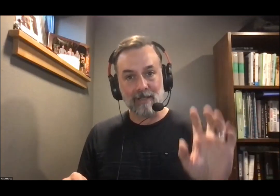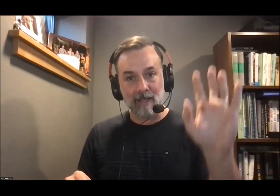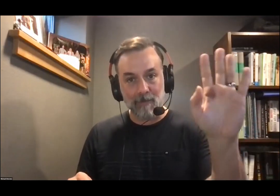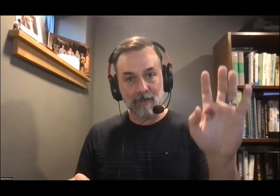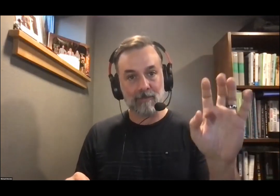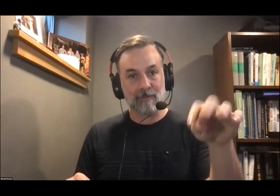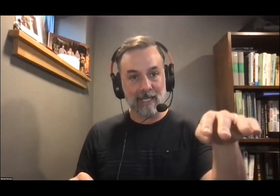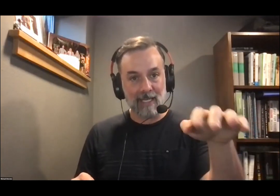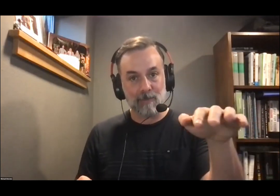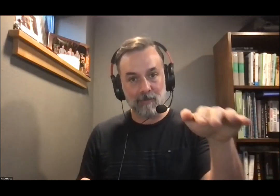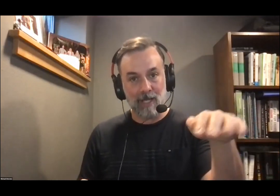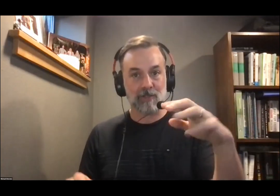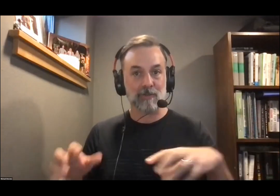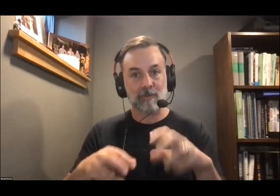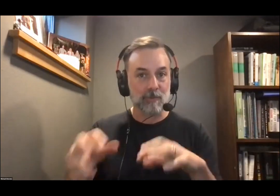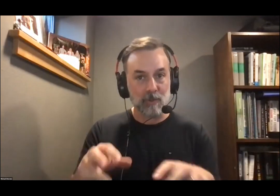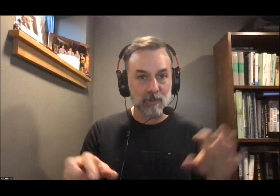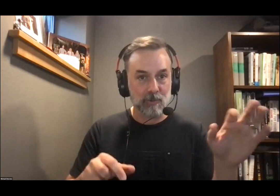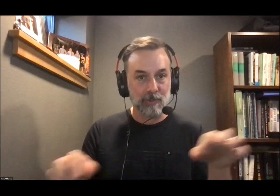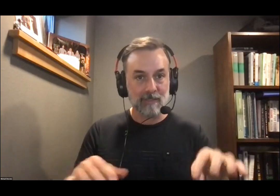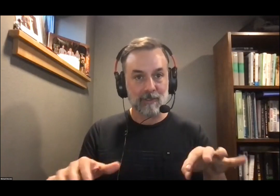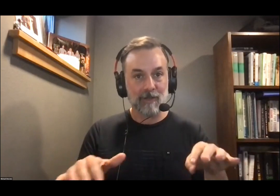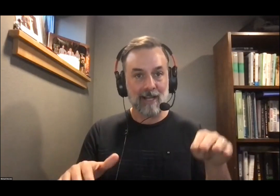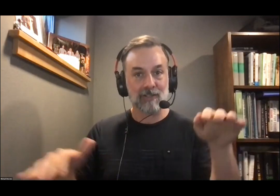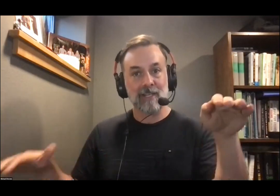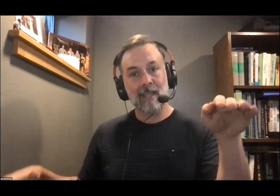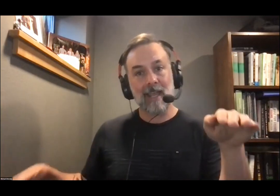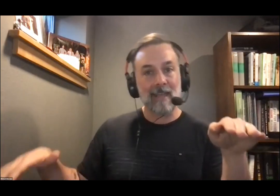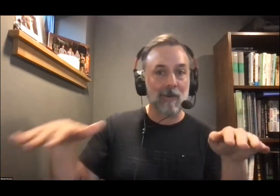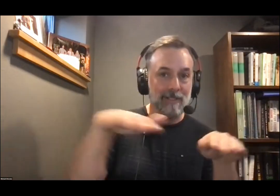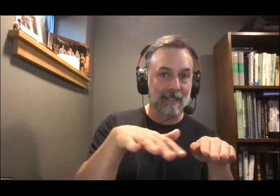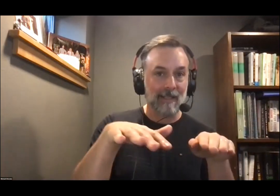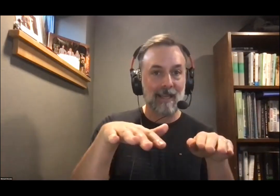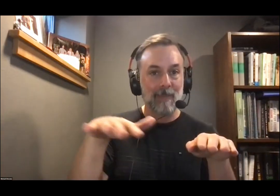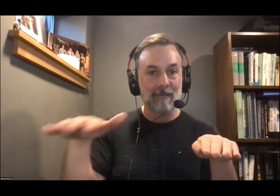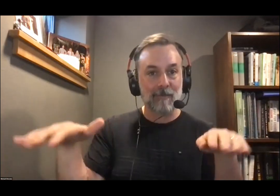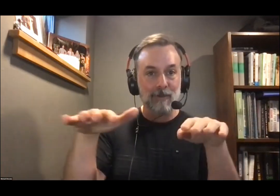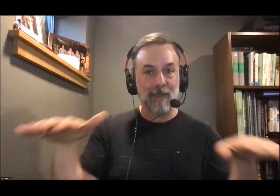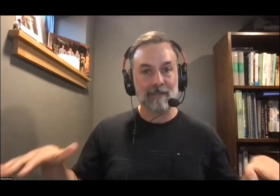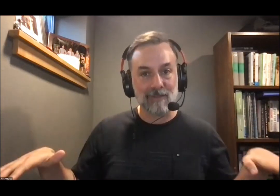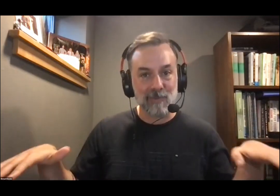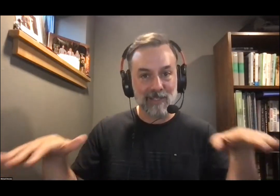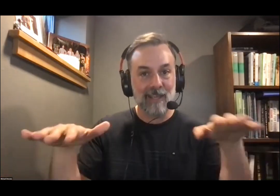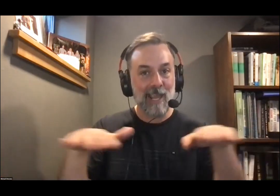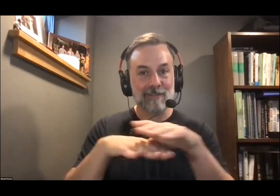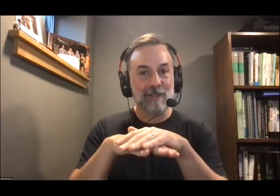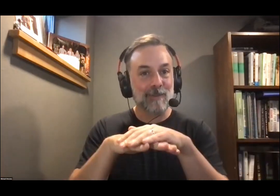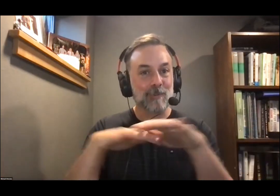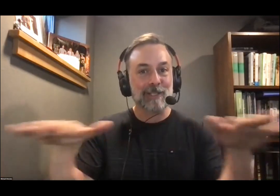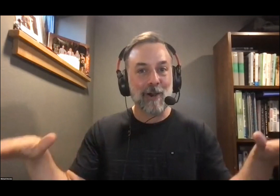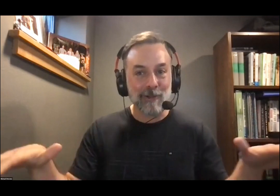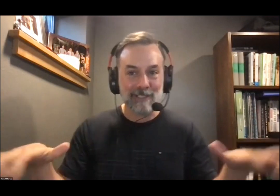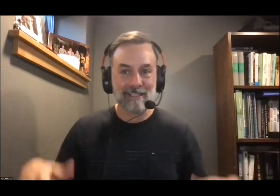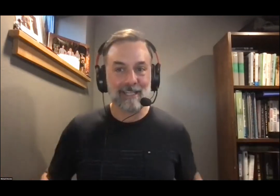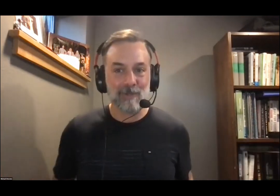of like raising up the level of engagement of watchers through social and different interactions. And now we're seeing it come in for events. And so the, it's going to